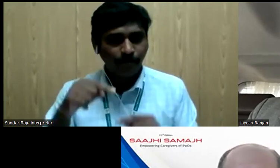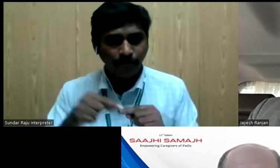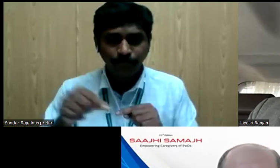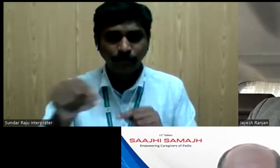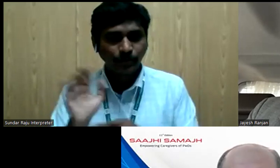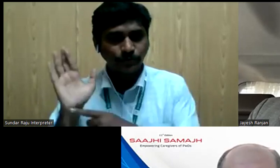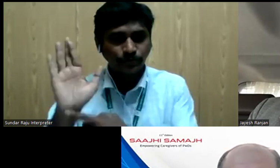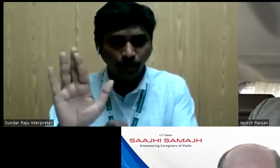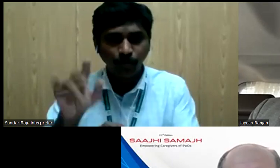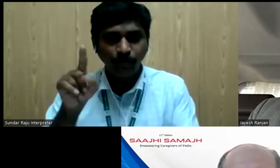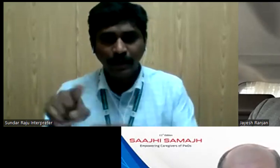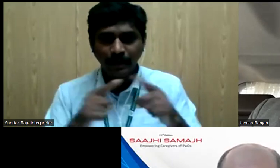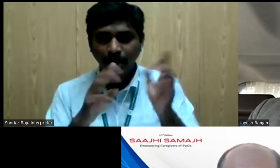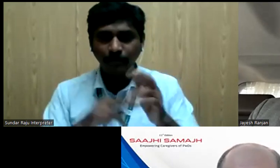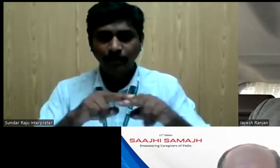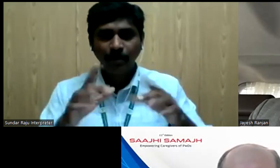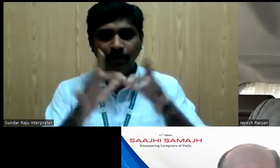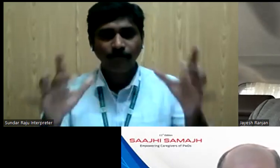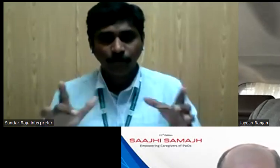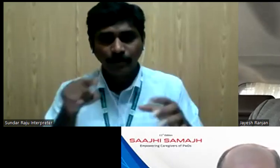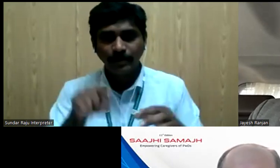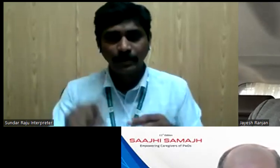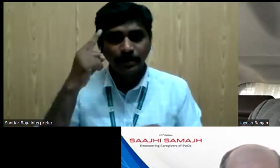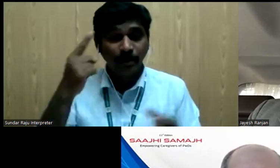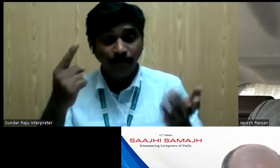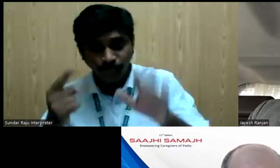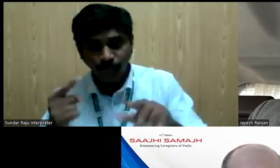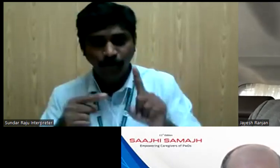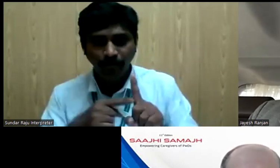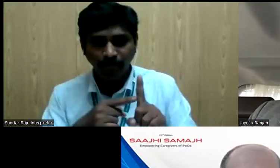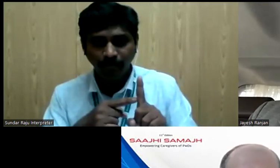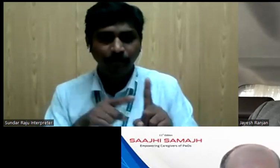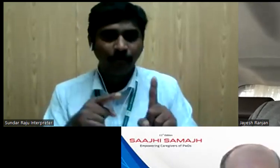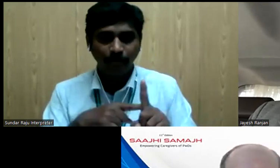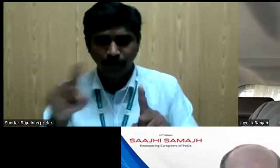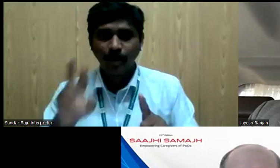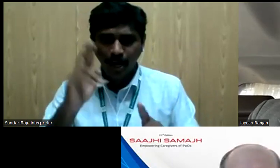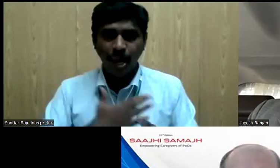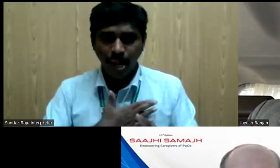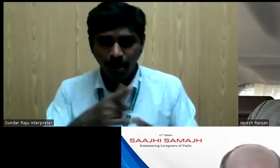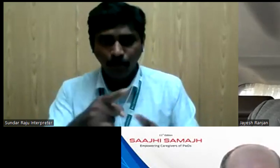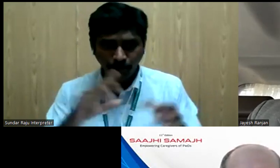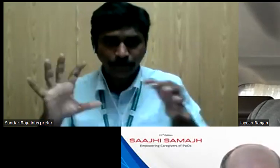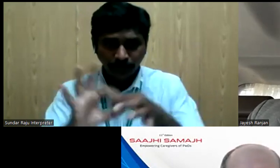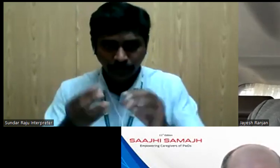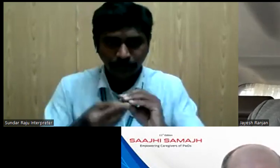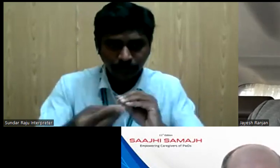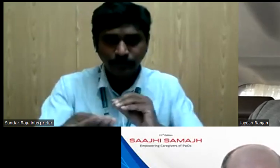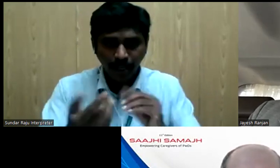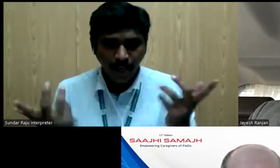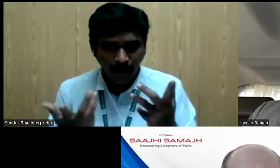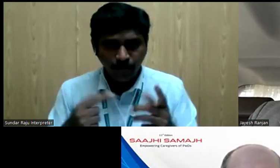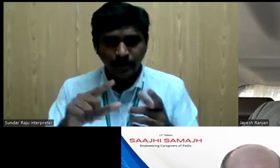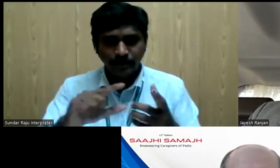on behalf of Tech Mahindra Foundation that we are willing to walk the talk on this with you. I would love to engage with you in times to come to see how we